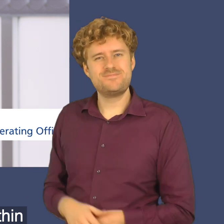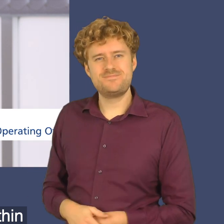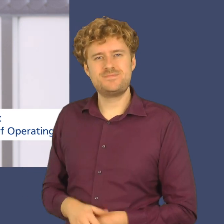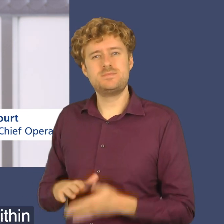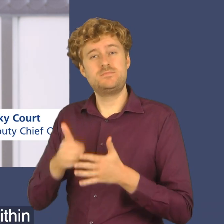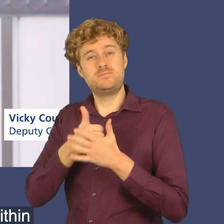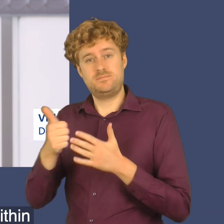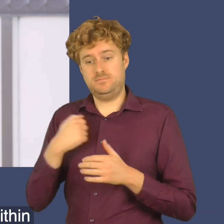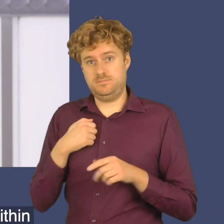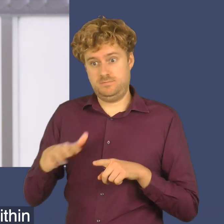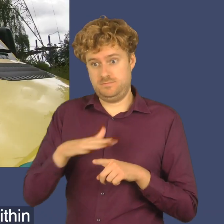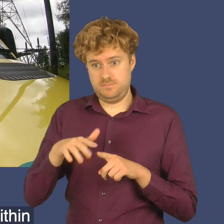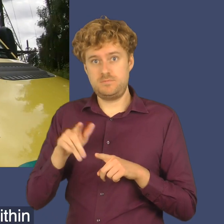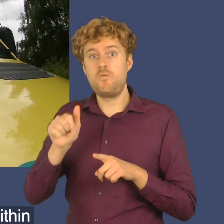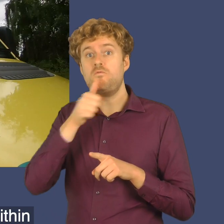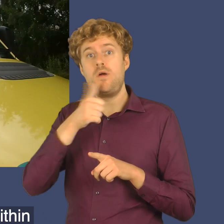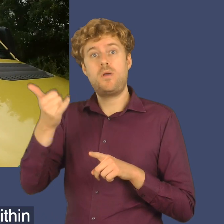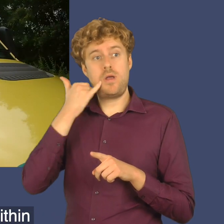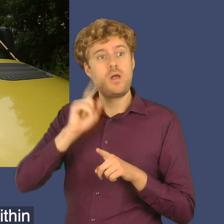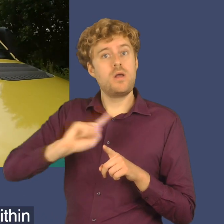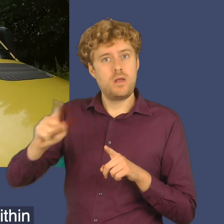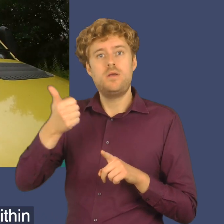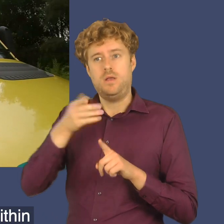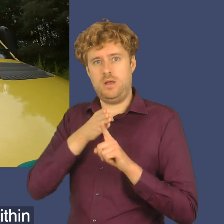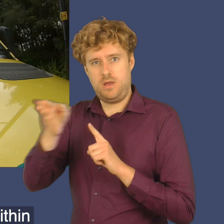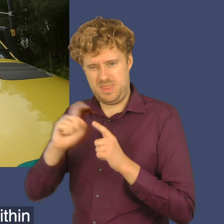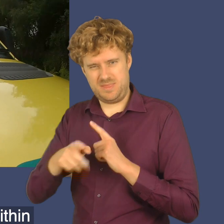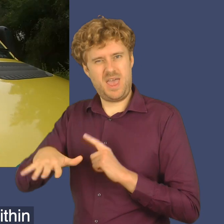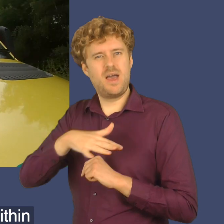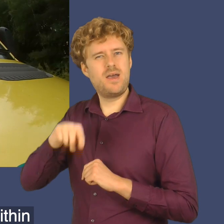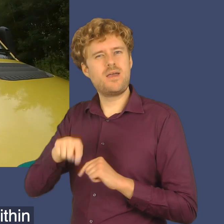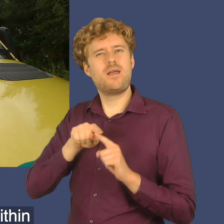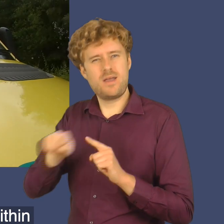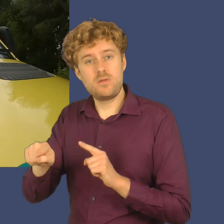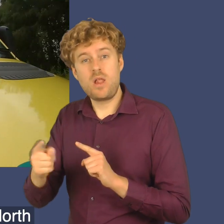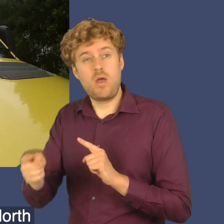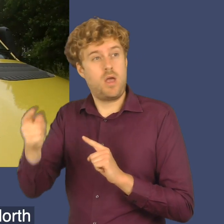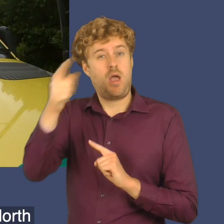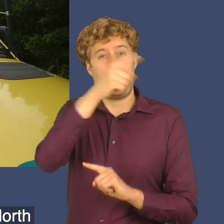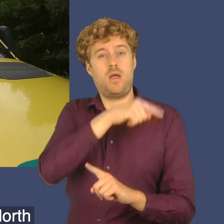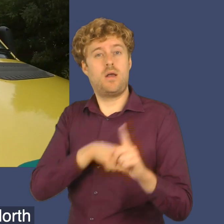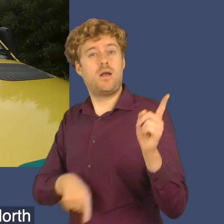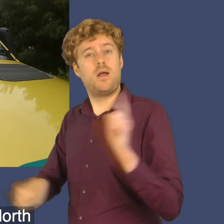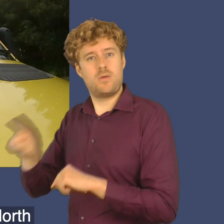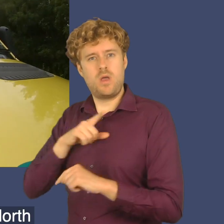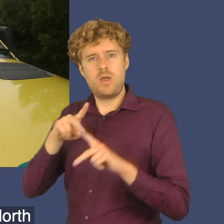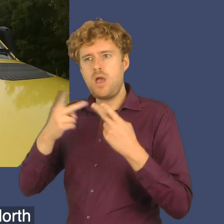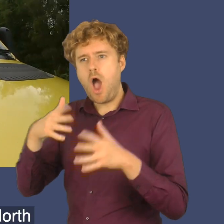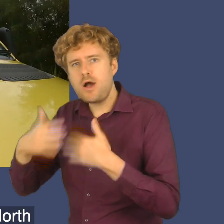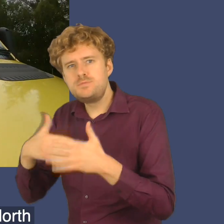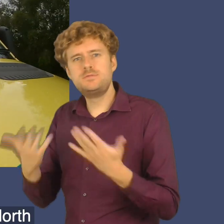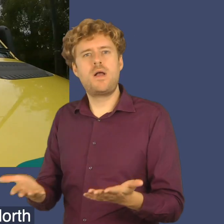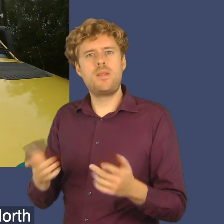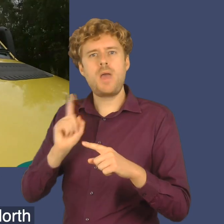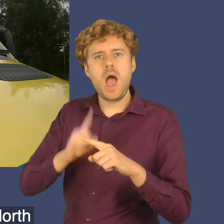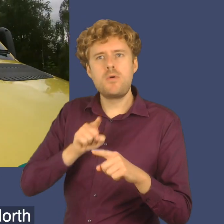region. So they will get probably their first call of the day within their local region, and then they could end up anywhere